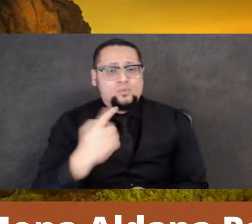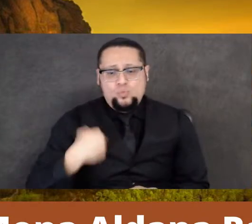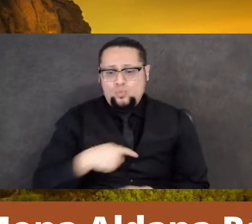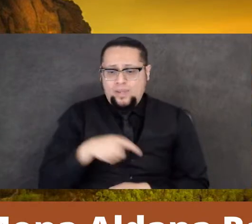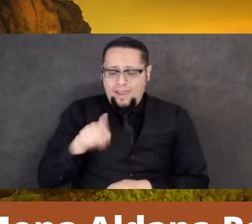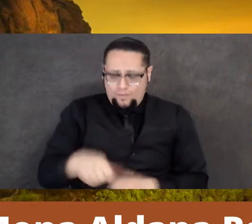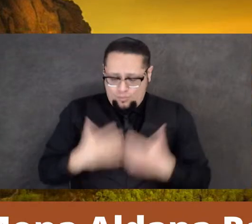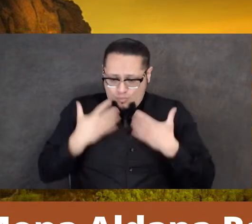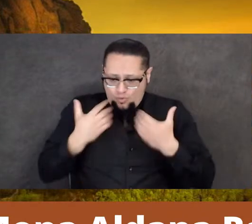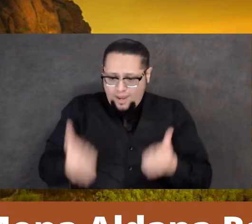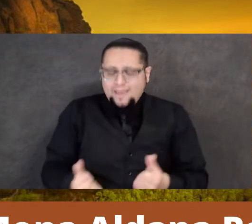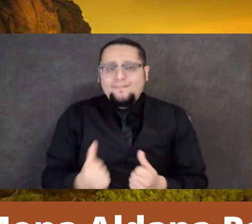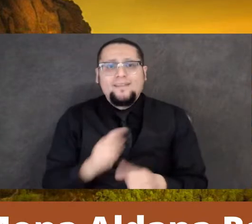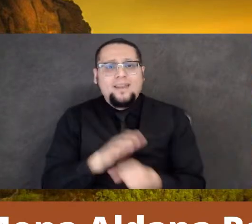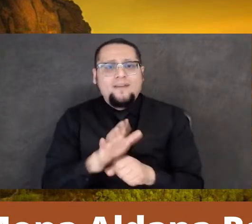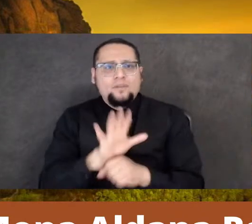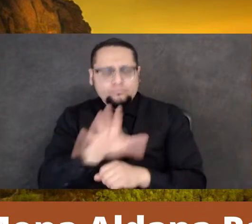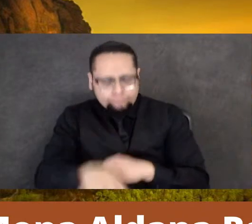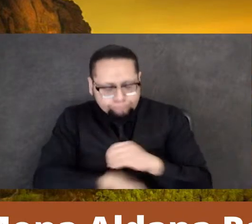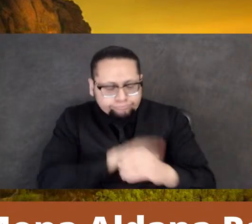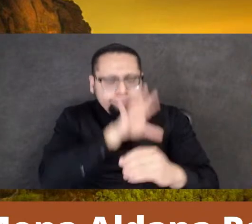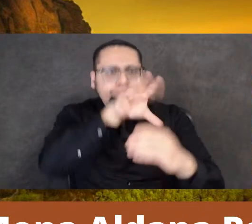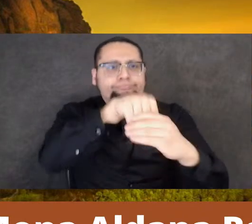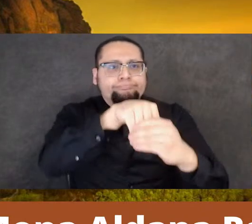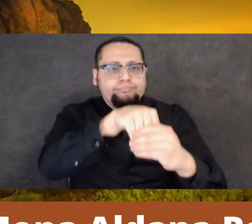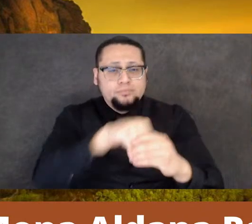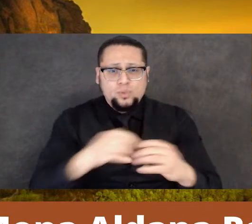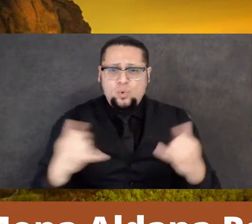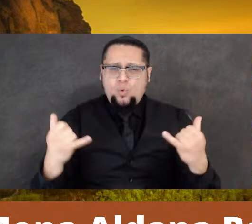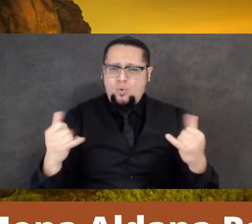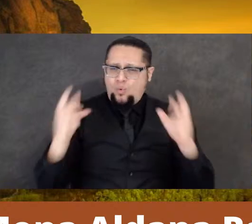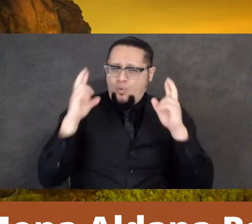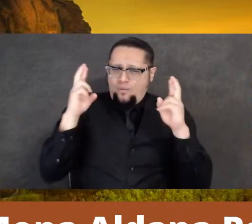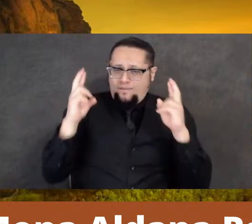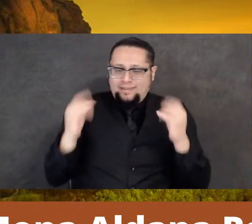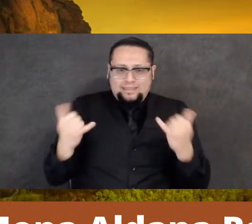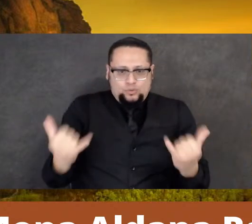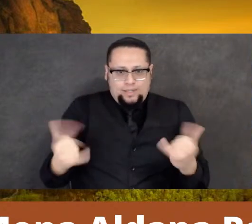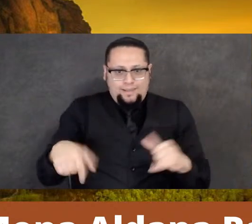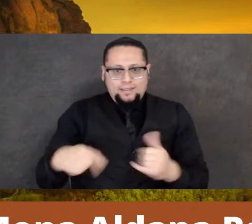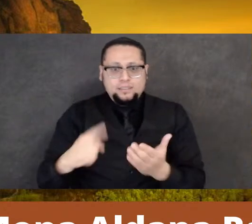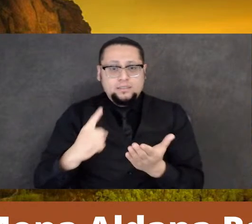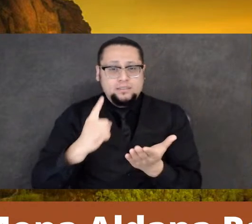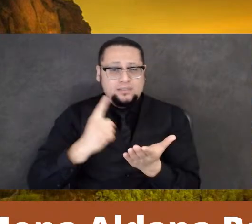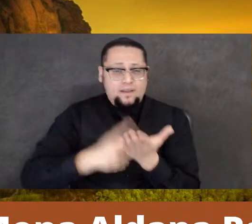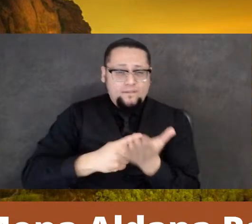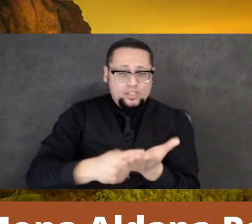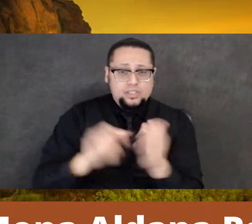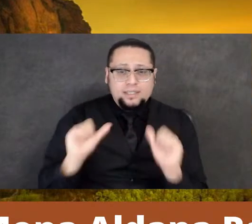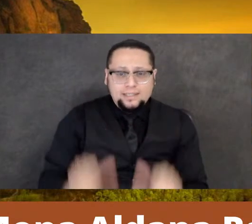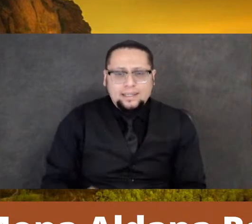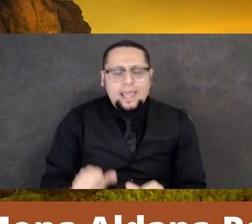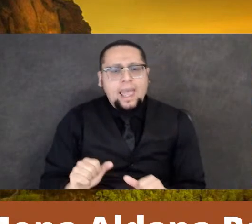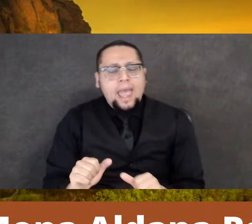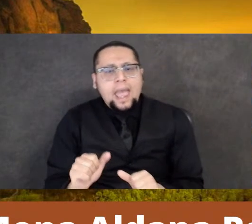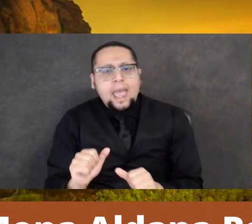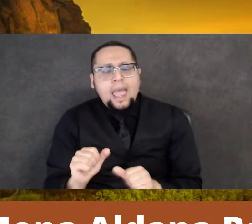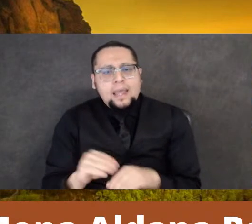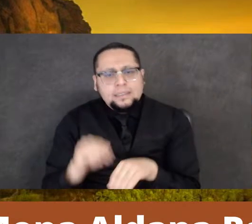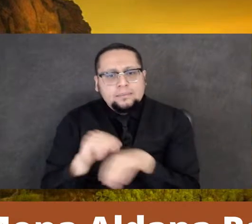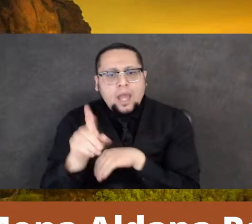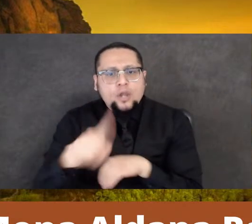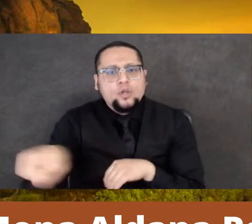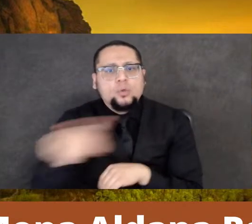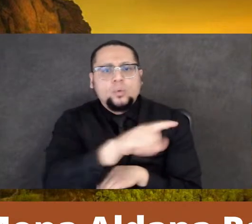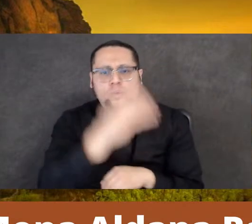it. Hopefully today's conversation also sparks some ideas on how you can be part of the solution